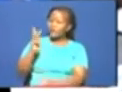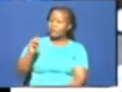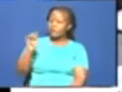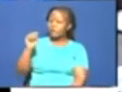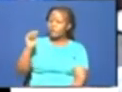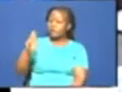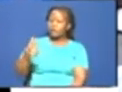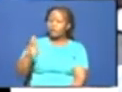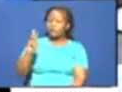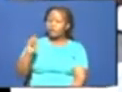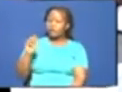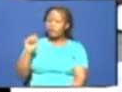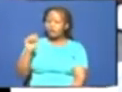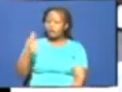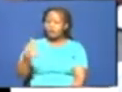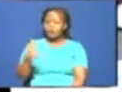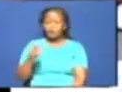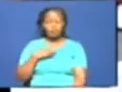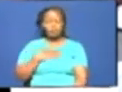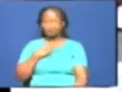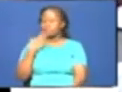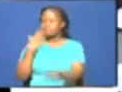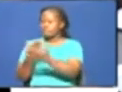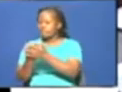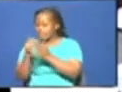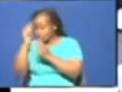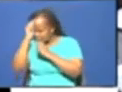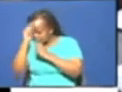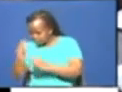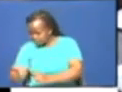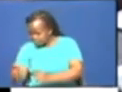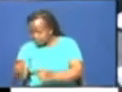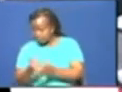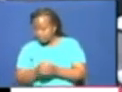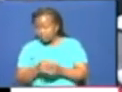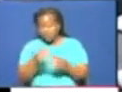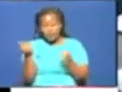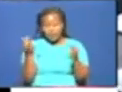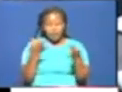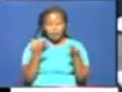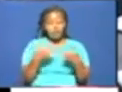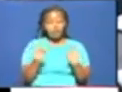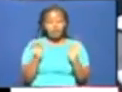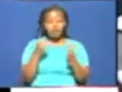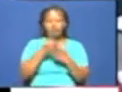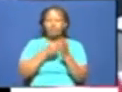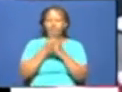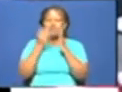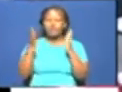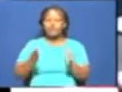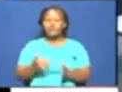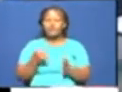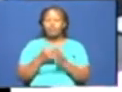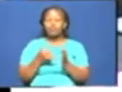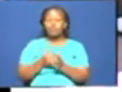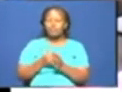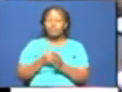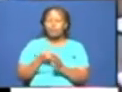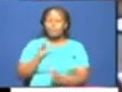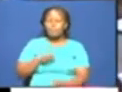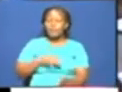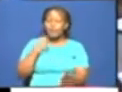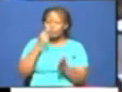I salute her. Other liberators include Ngugi wa Thiong'o,